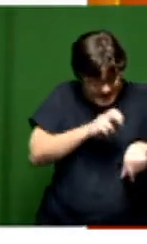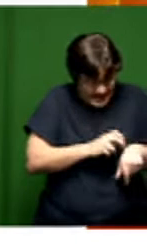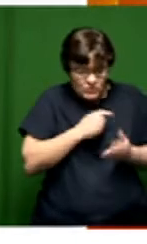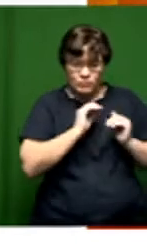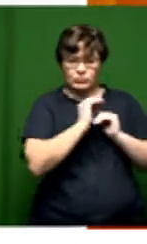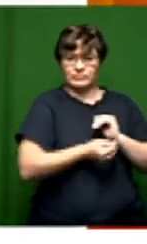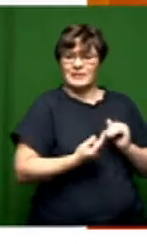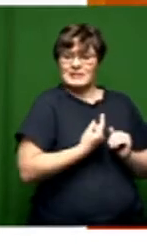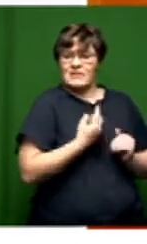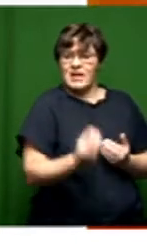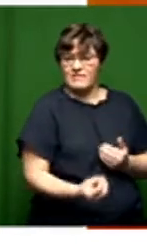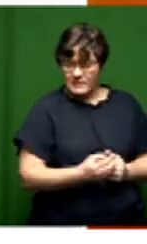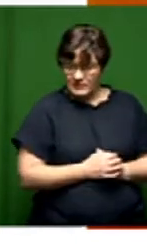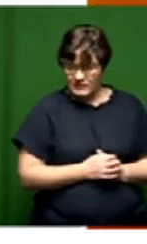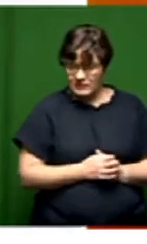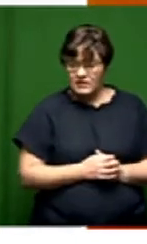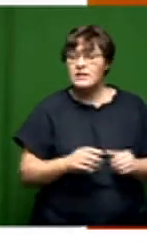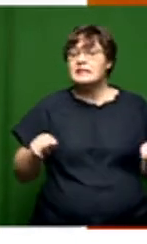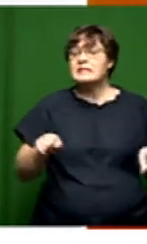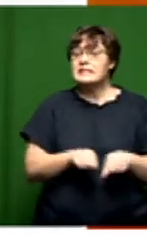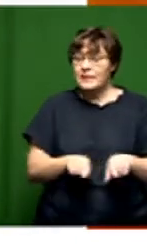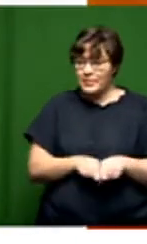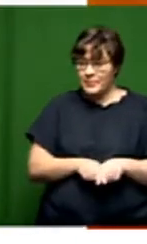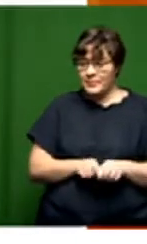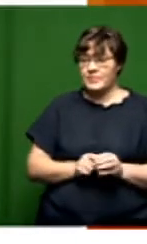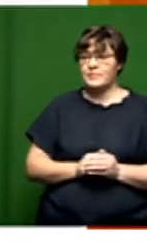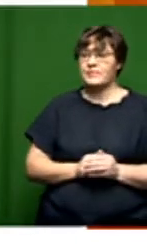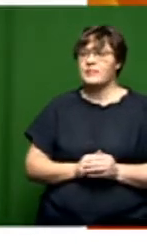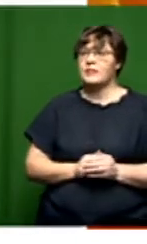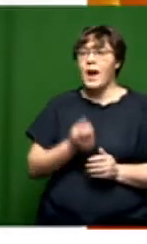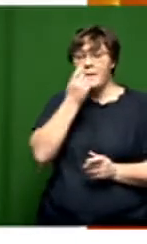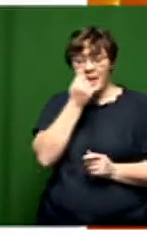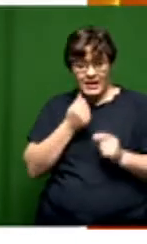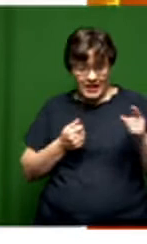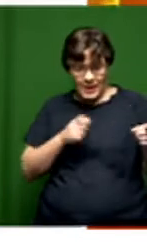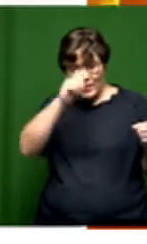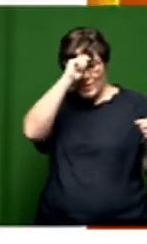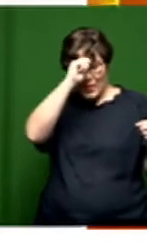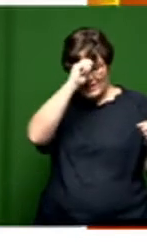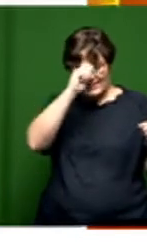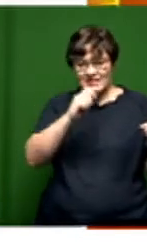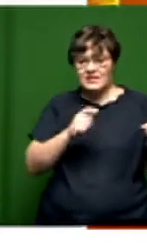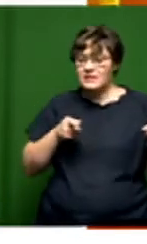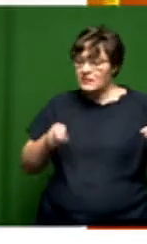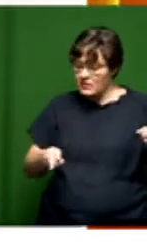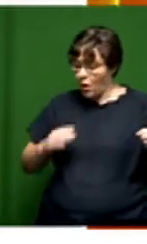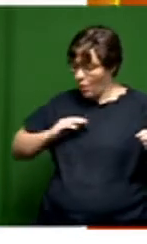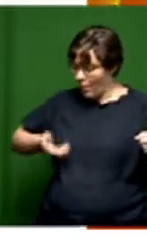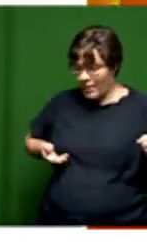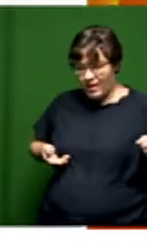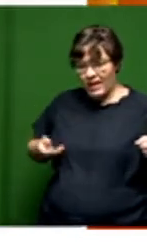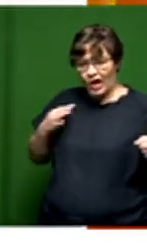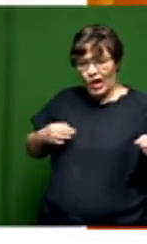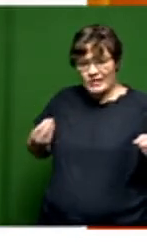one important point that also we raise is that for men and boys and for young girls and women,